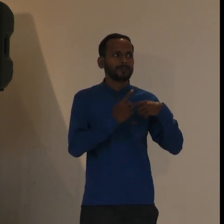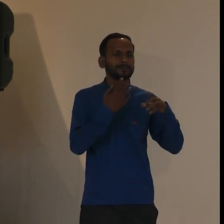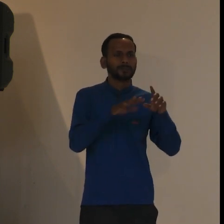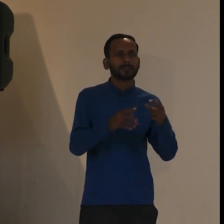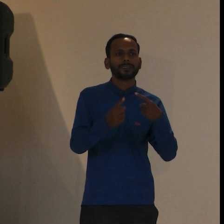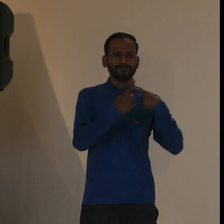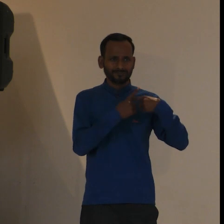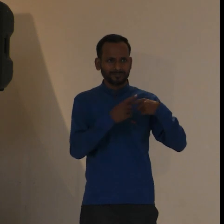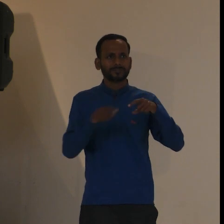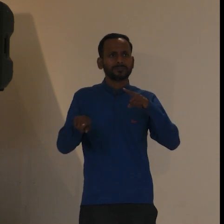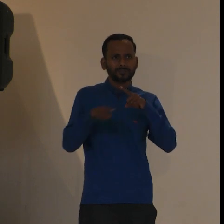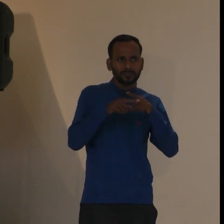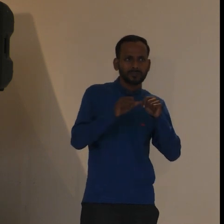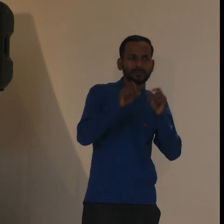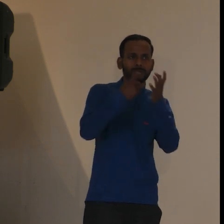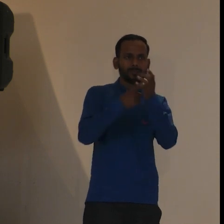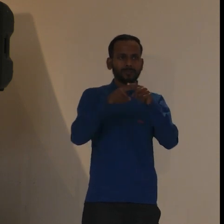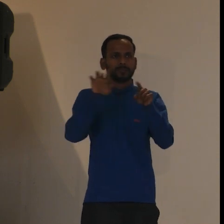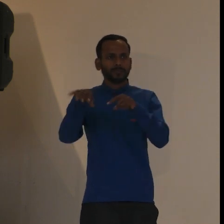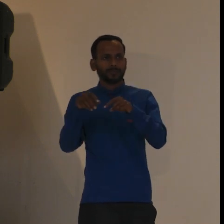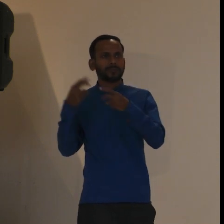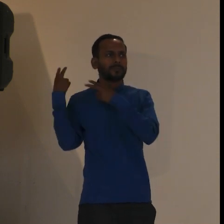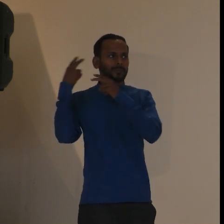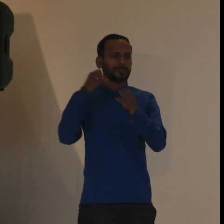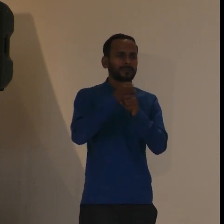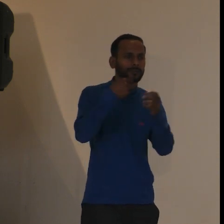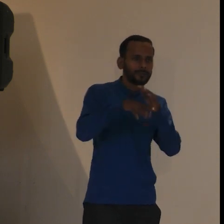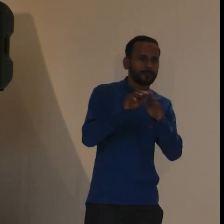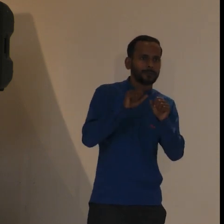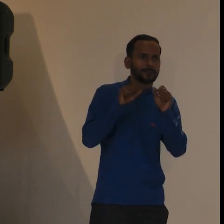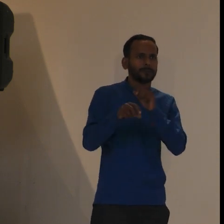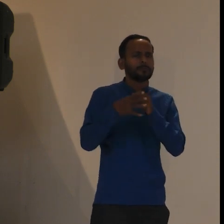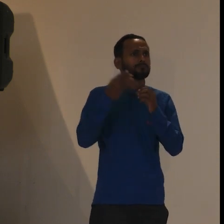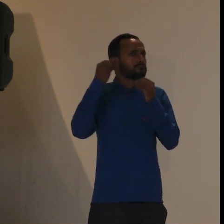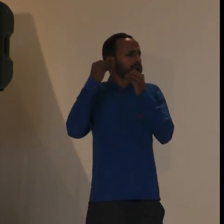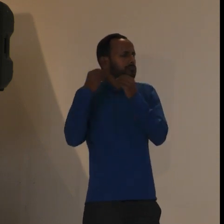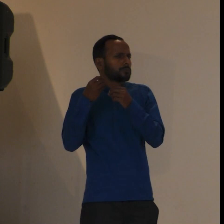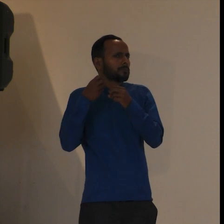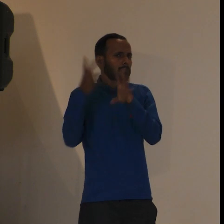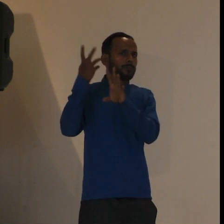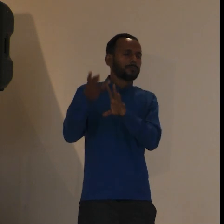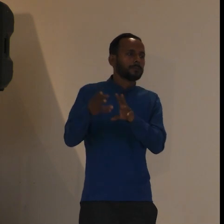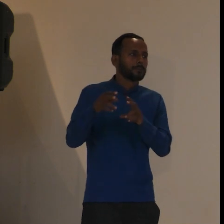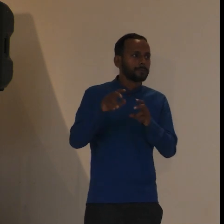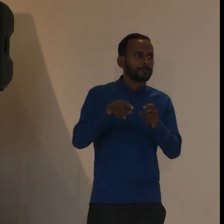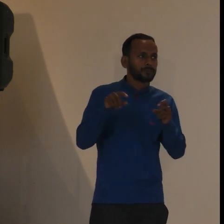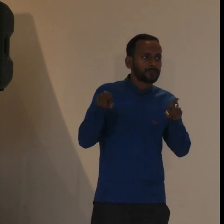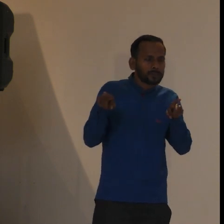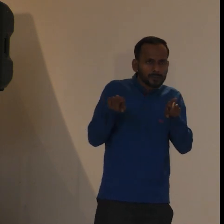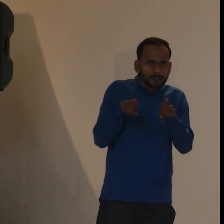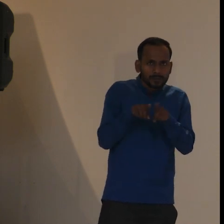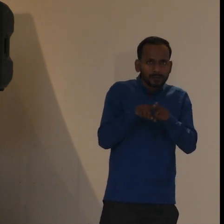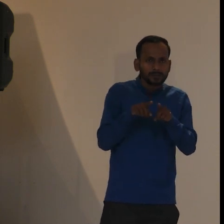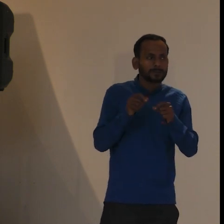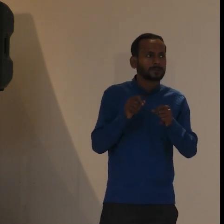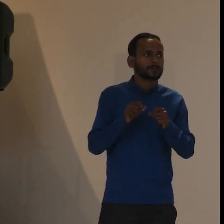from. But we definitely see a lot of parallels between this particular object and the work of Raja Ravi Verma. And in the episode of our